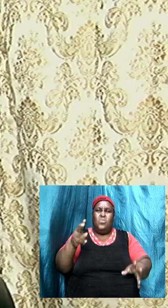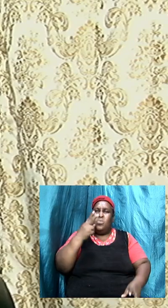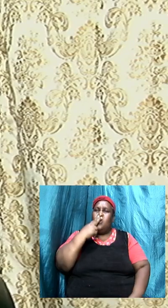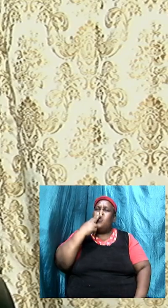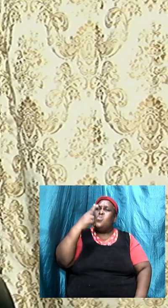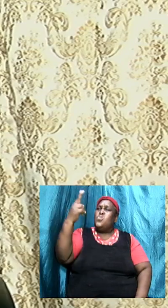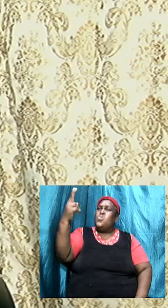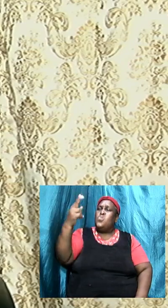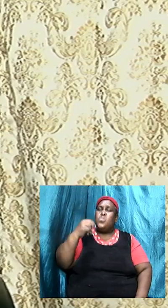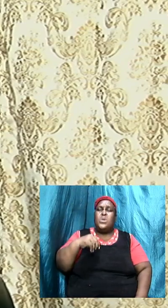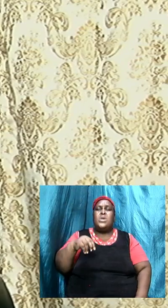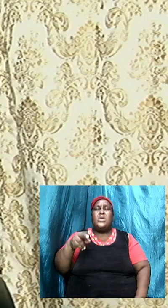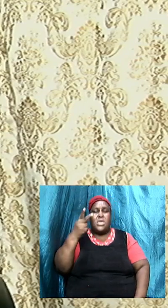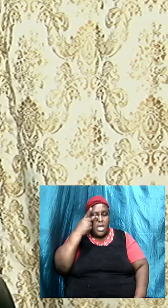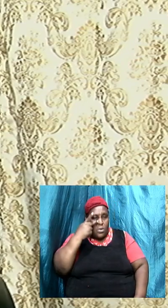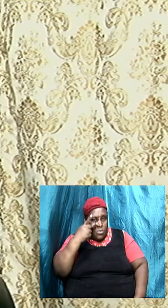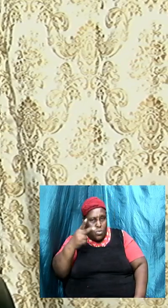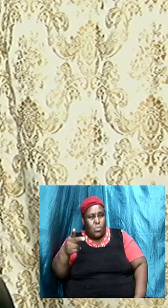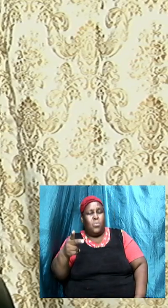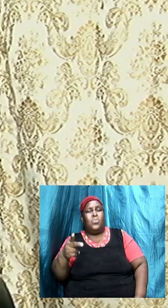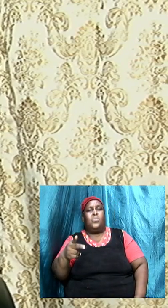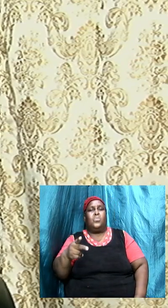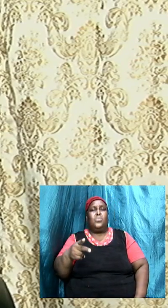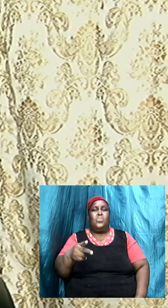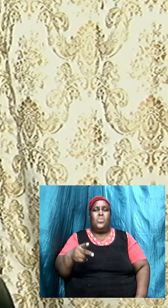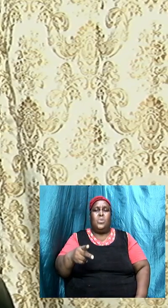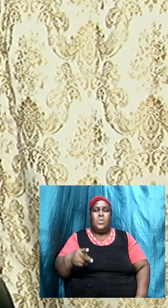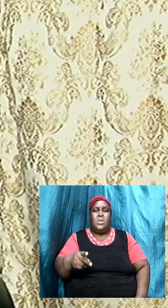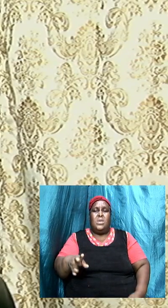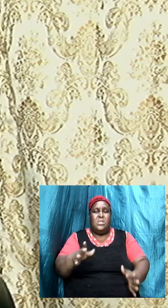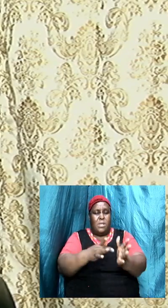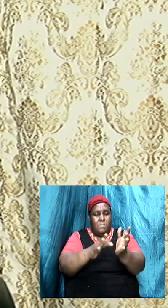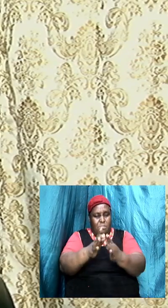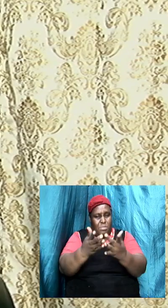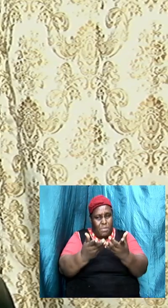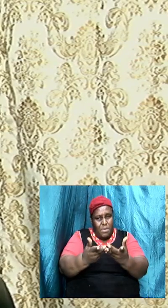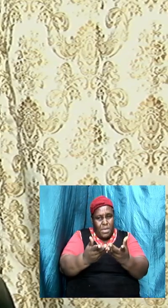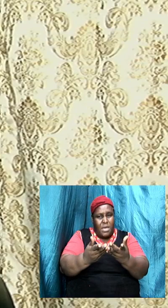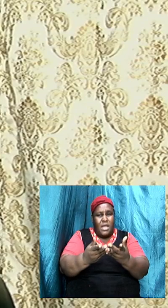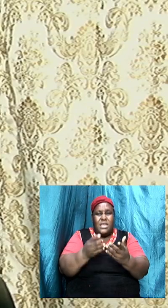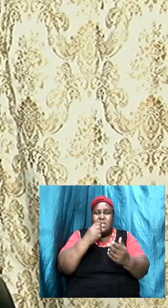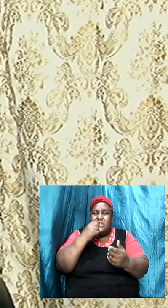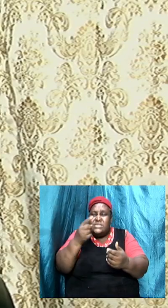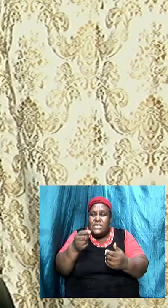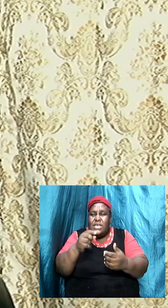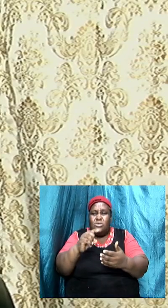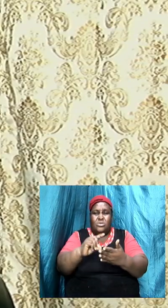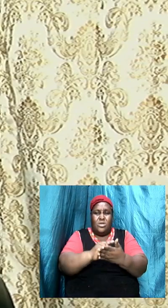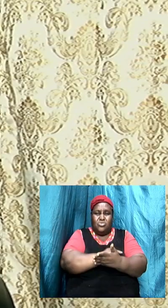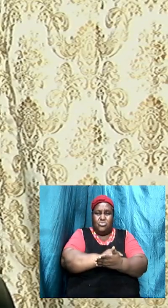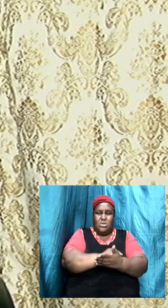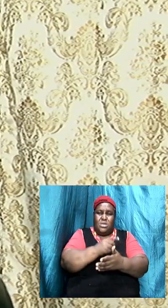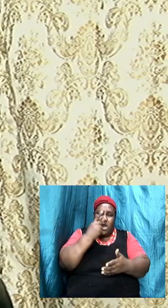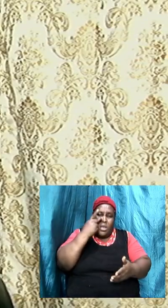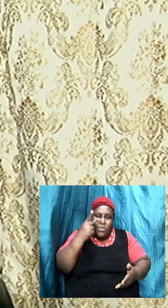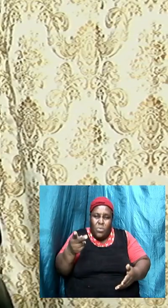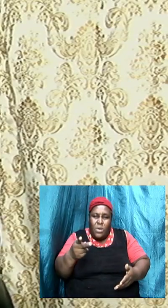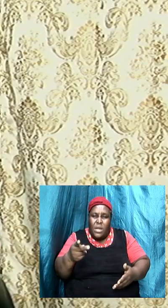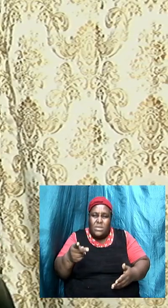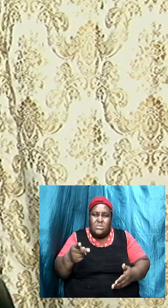passage. And this is what we call now biblically based doctrine. So we can look at what the Bible